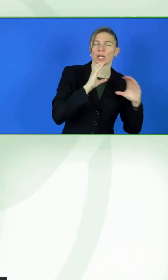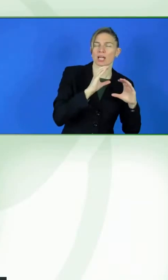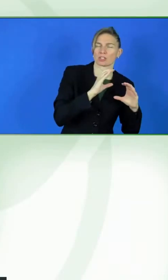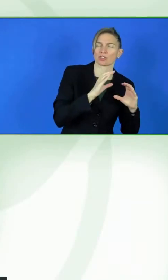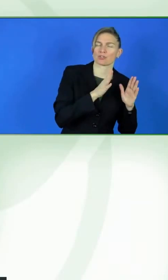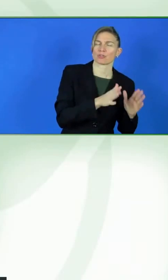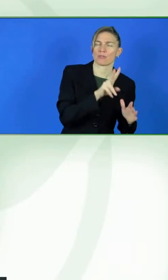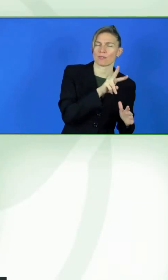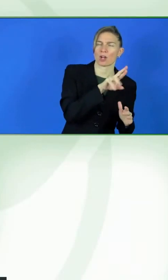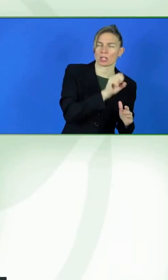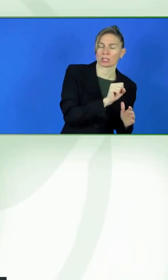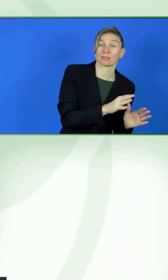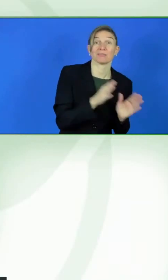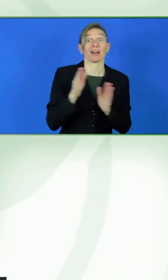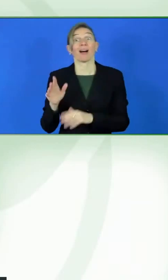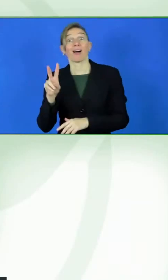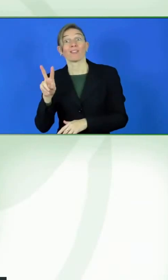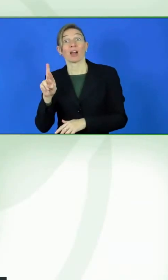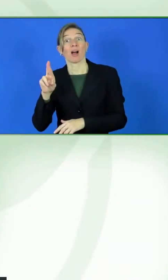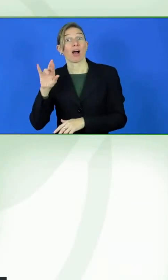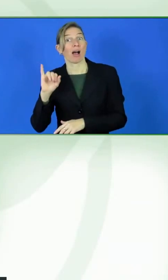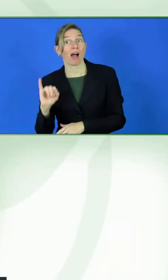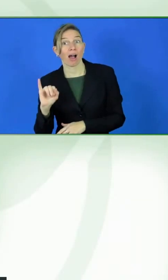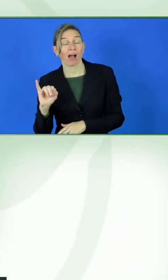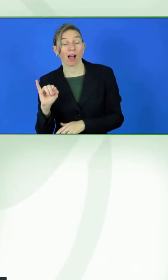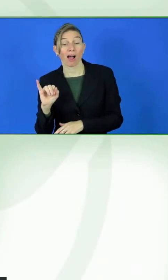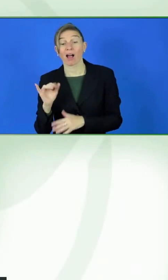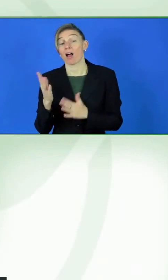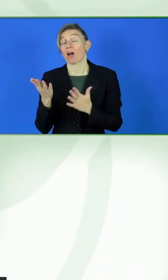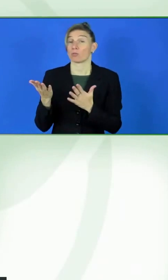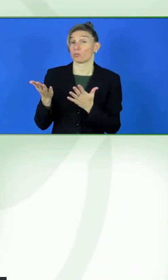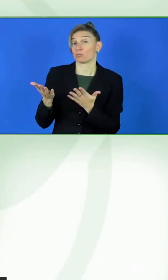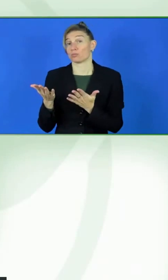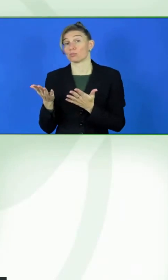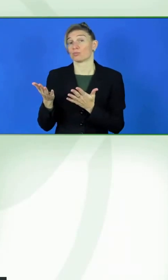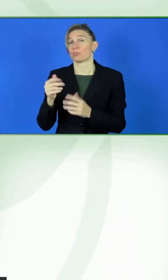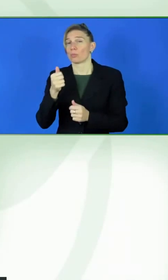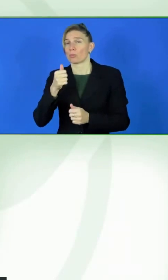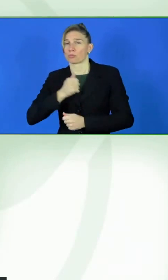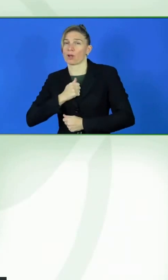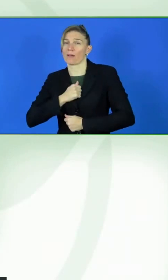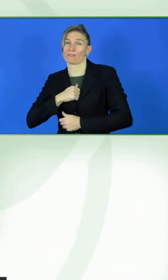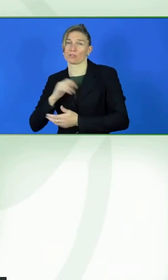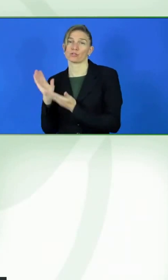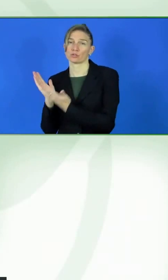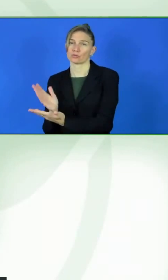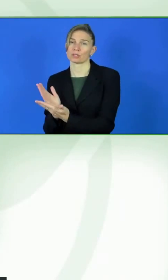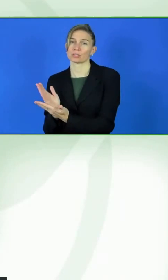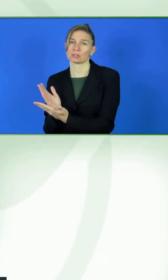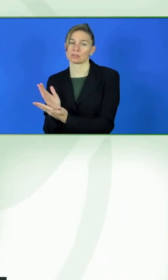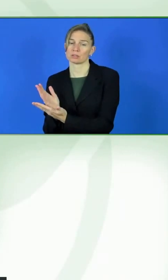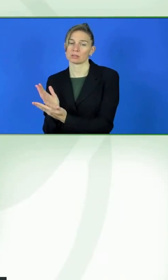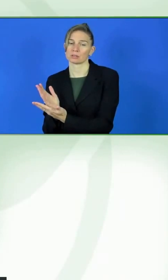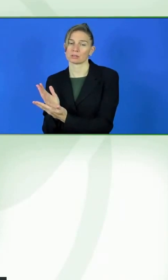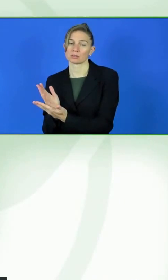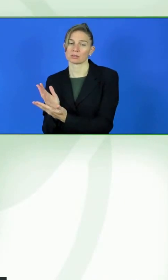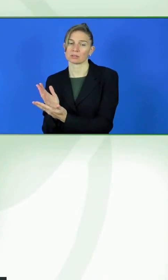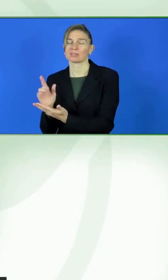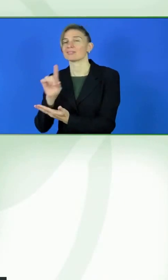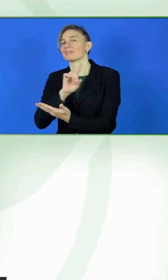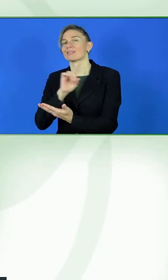VRI is more or less private services and not directly supported